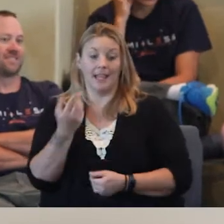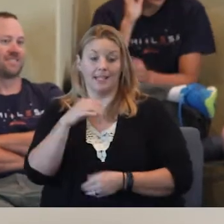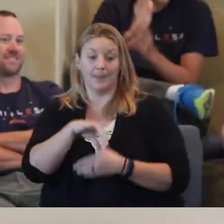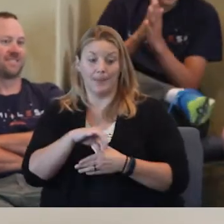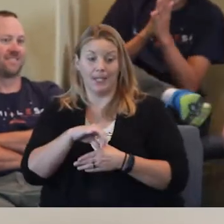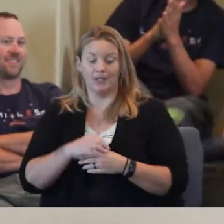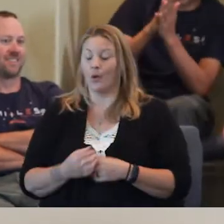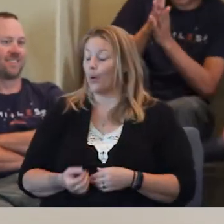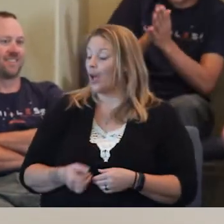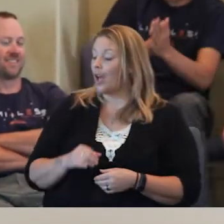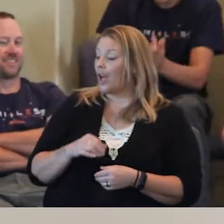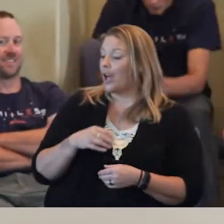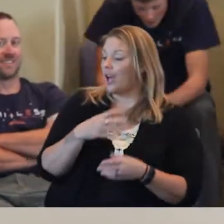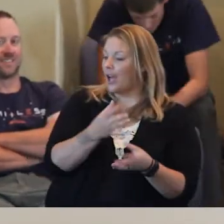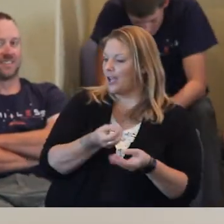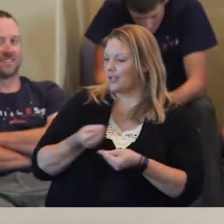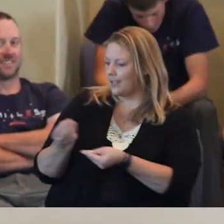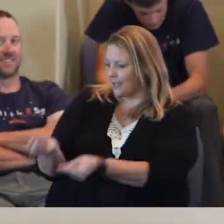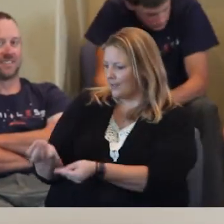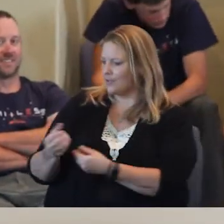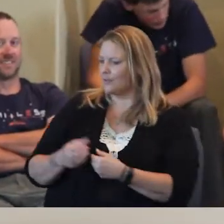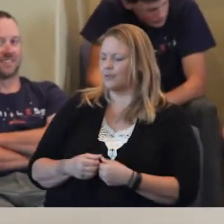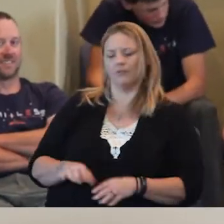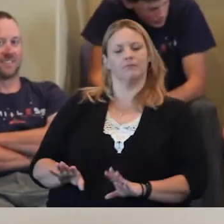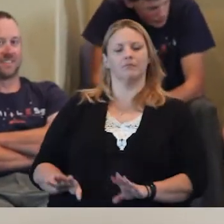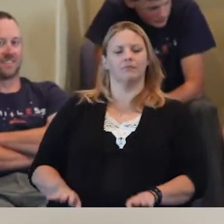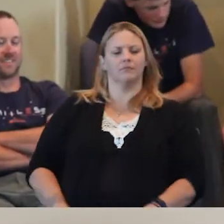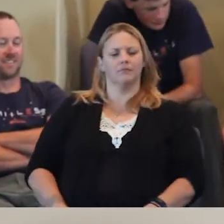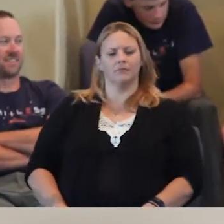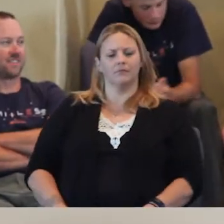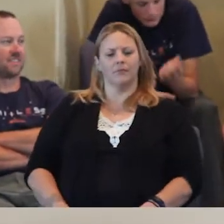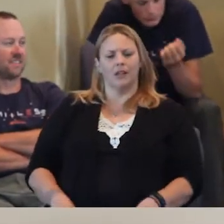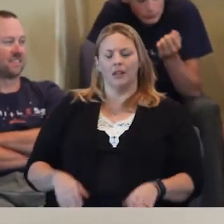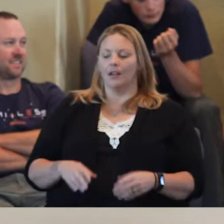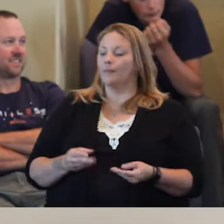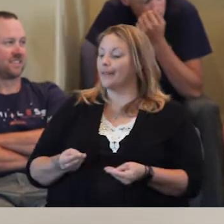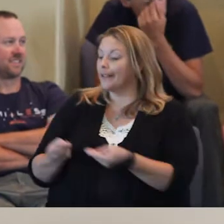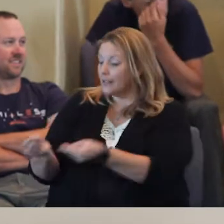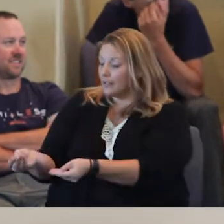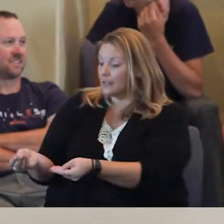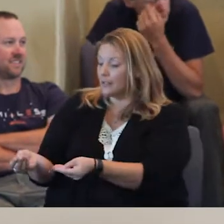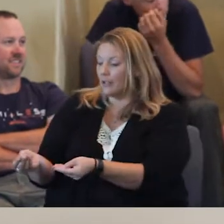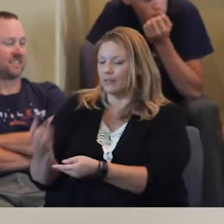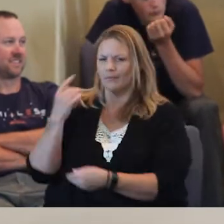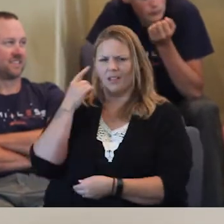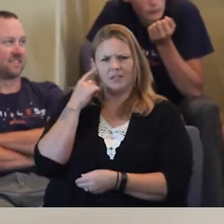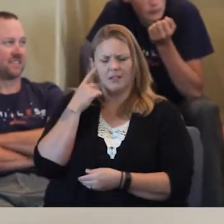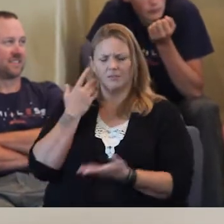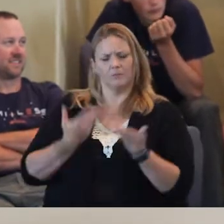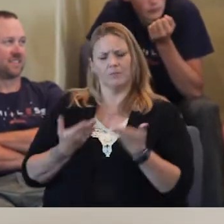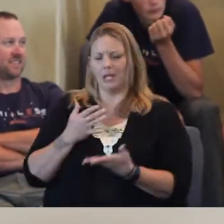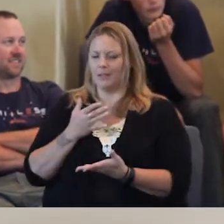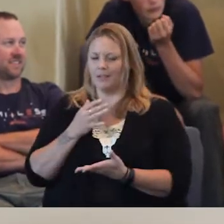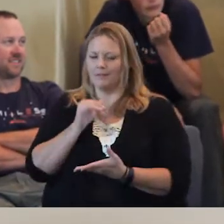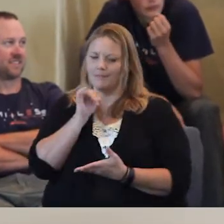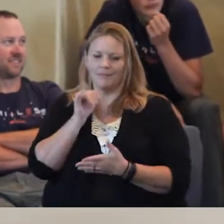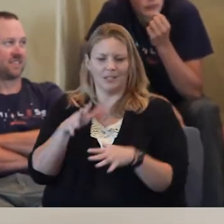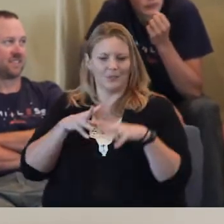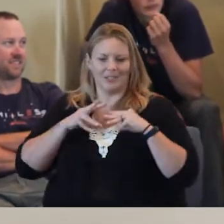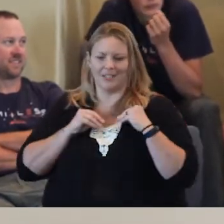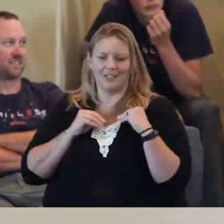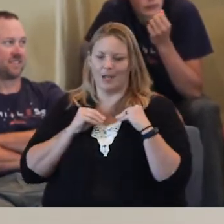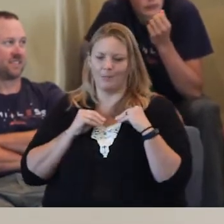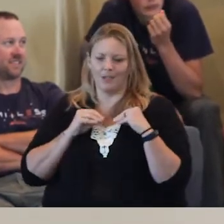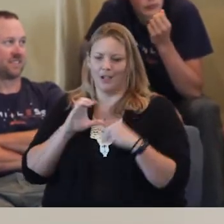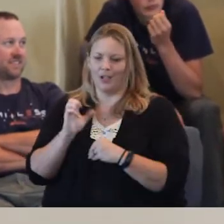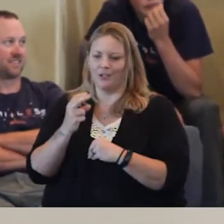I thought, well, let's see, jerky, okay. So I grabbed some jerky, and he was kind of taken back for a second. And I handed it to him, and I thought, well, maybe